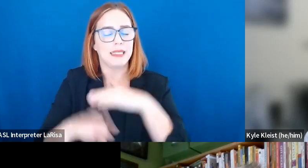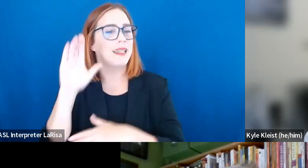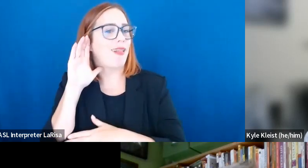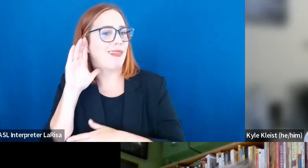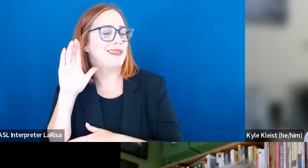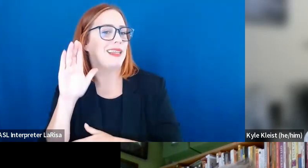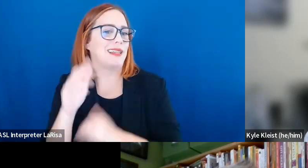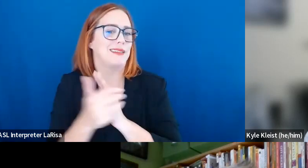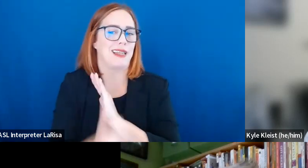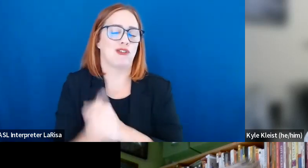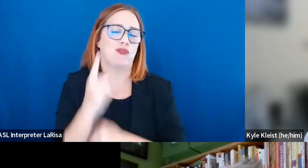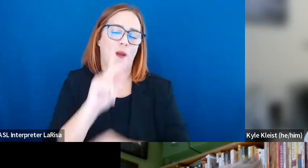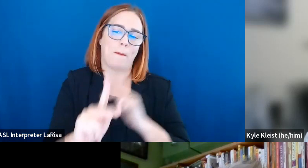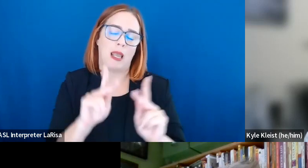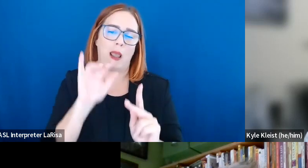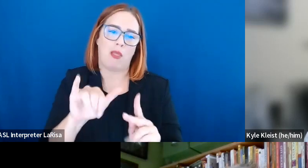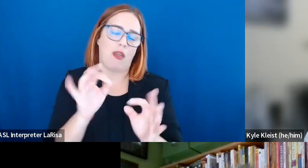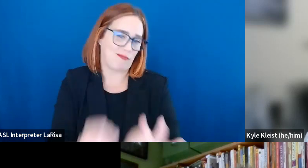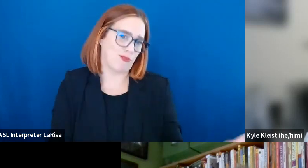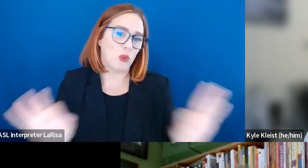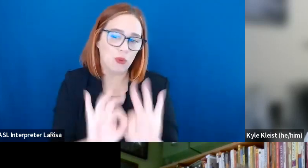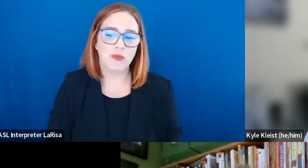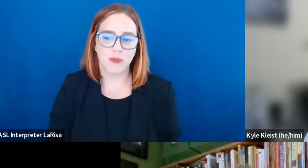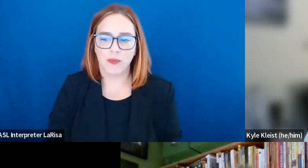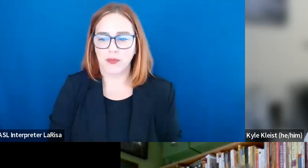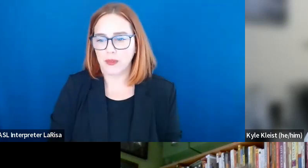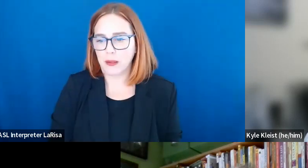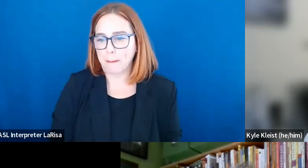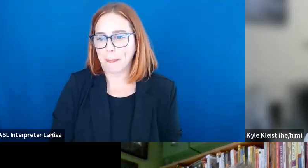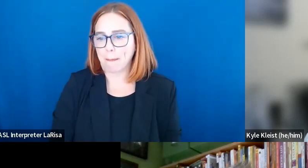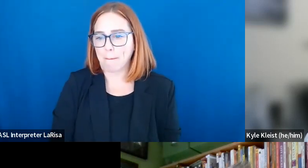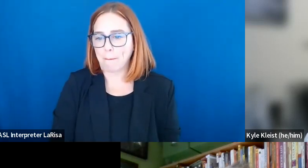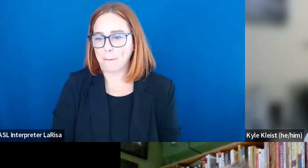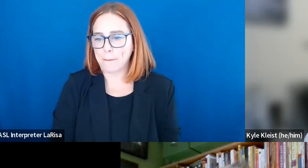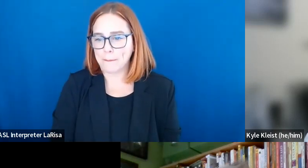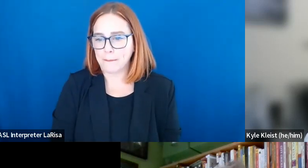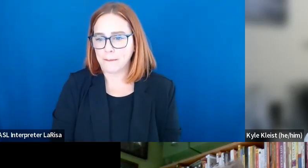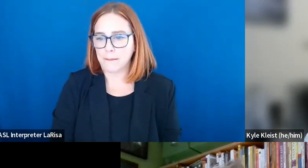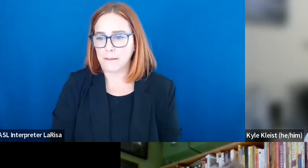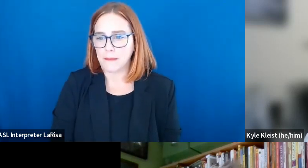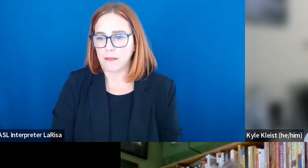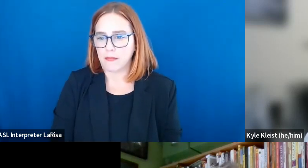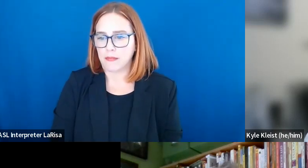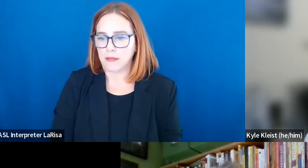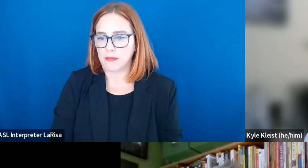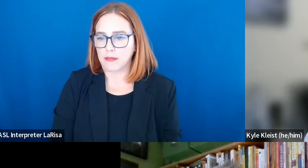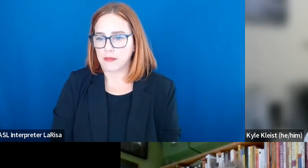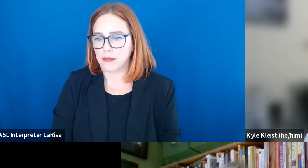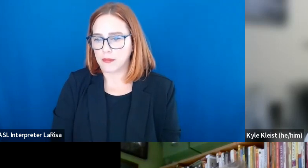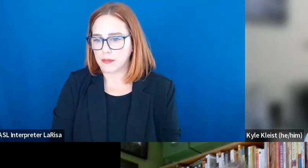Yeah, I see Kerry Roston's popped up to say a wrap. It's all about exchanging and listening.